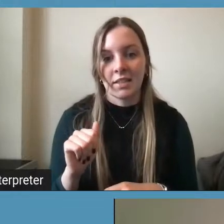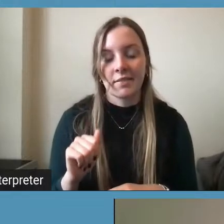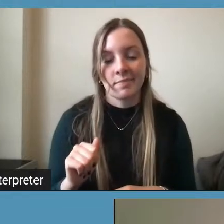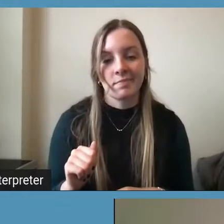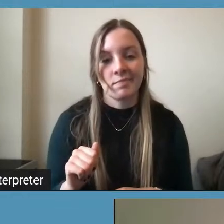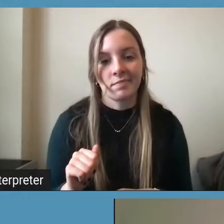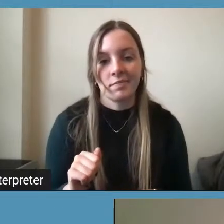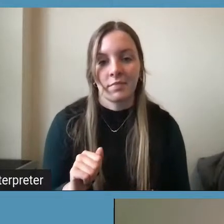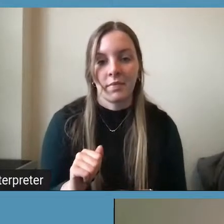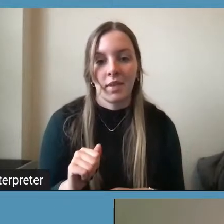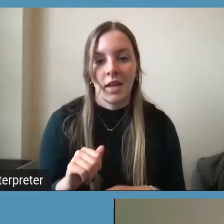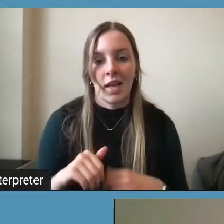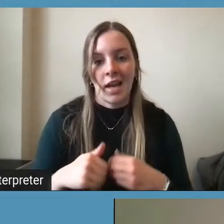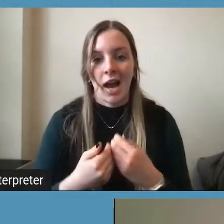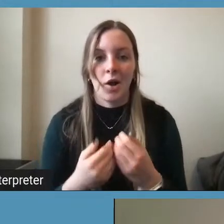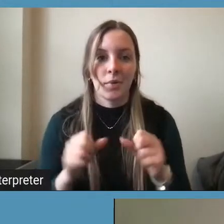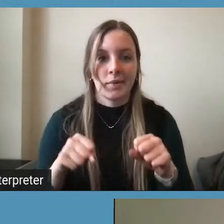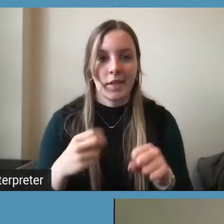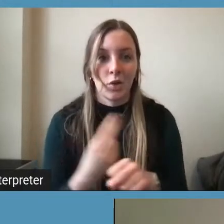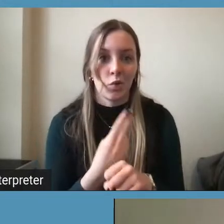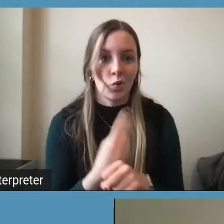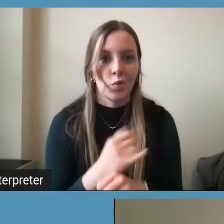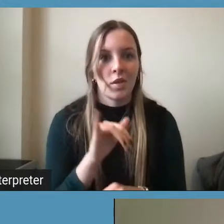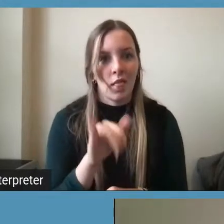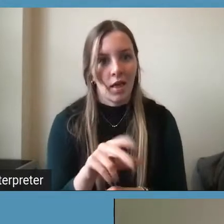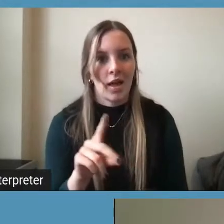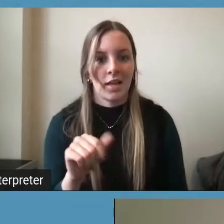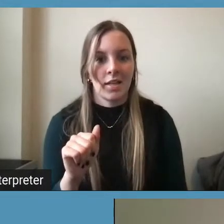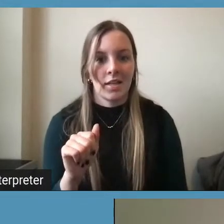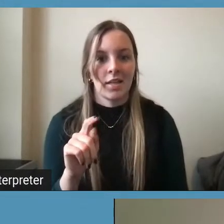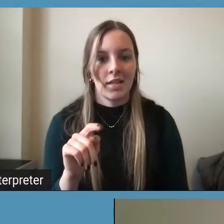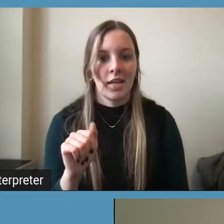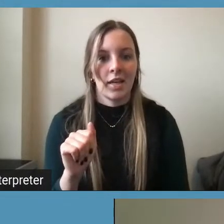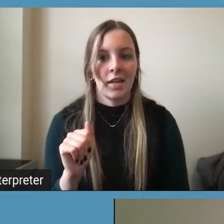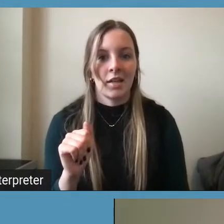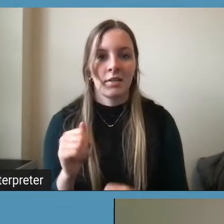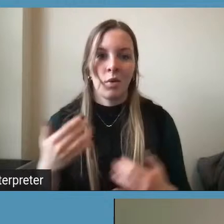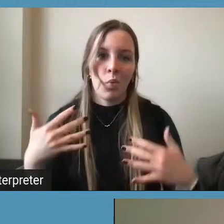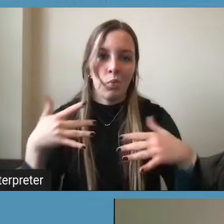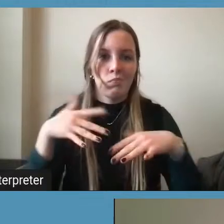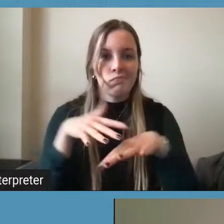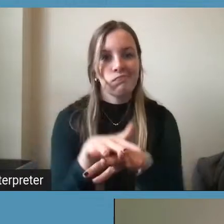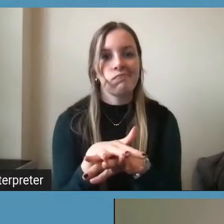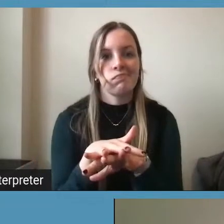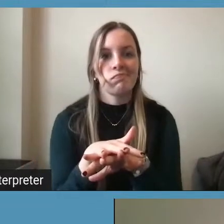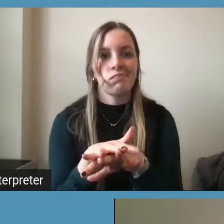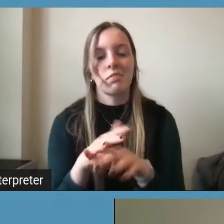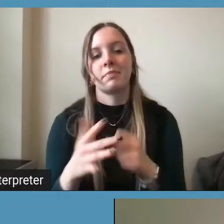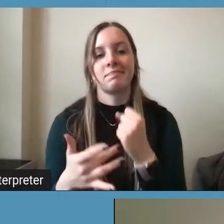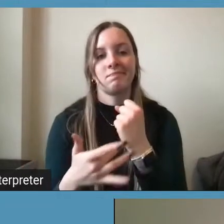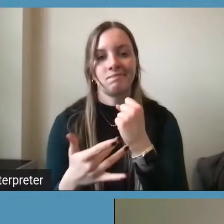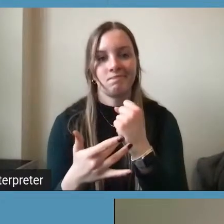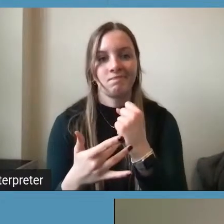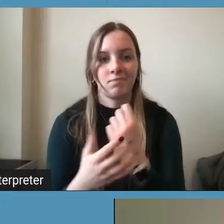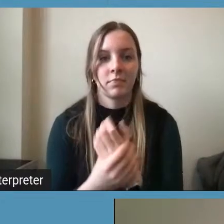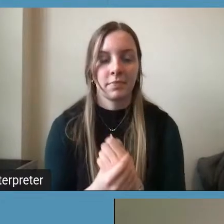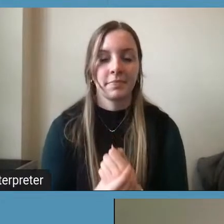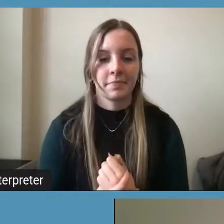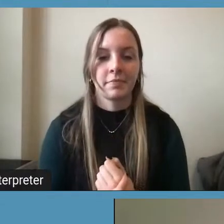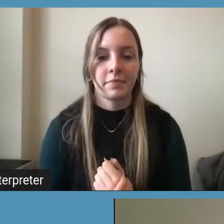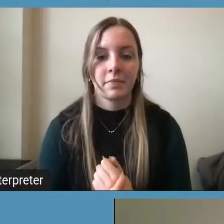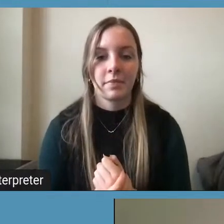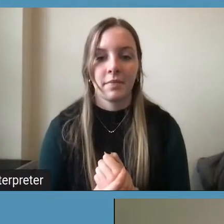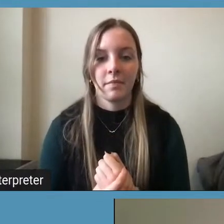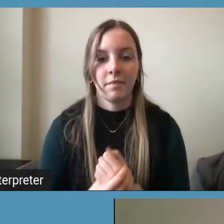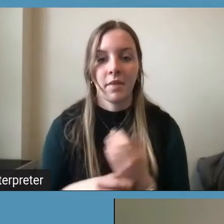of data, and ways that people are starting to combine some of these different techniques. So we do sometimes do RTI with